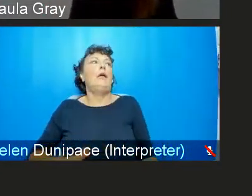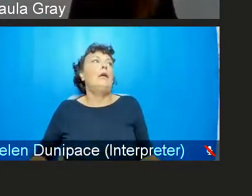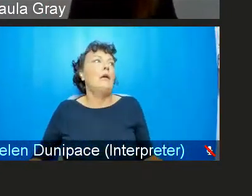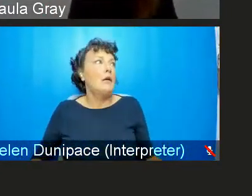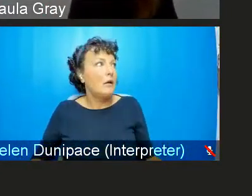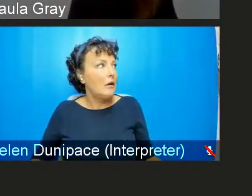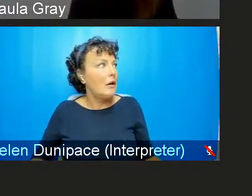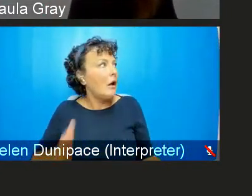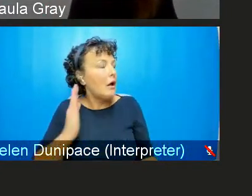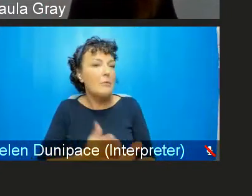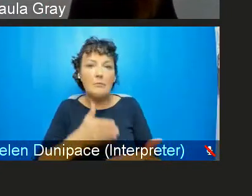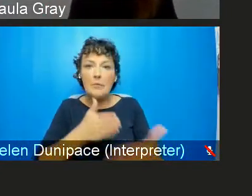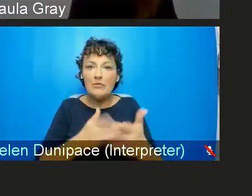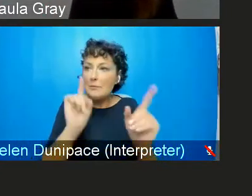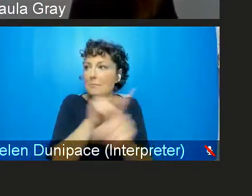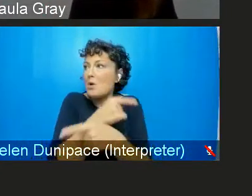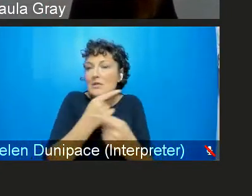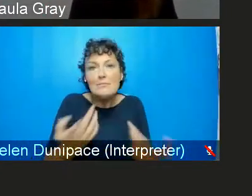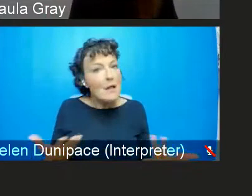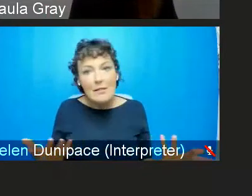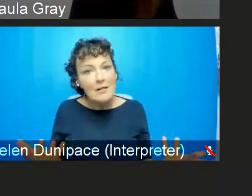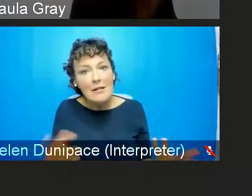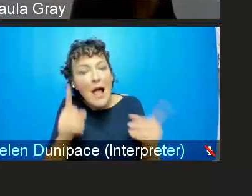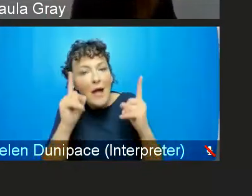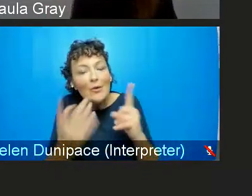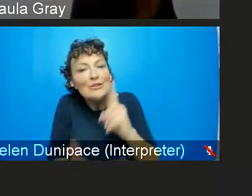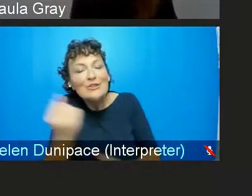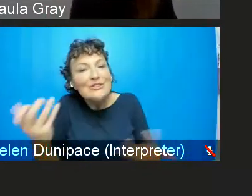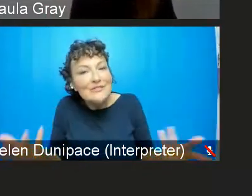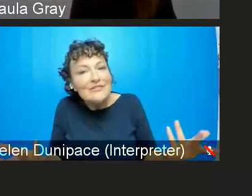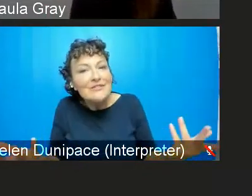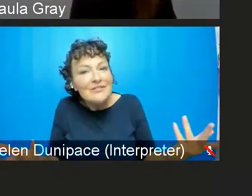barrier, as you say, rather than a perceived barrier.